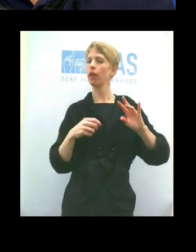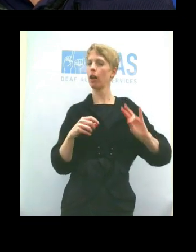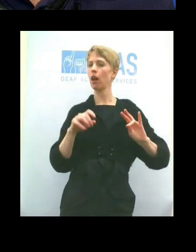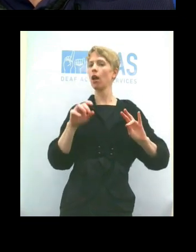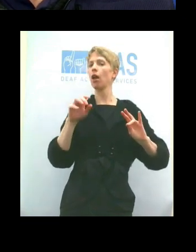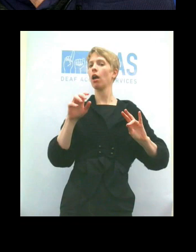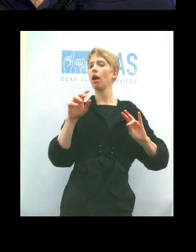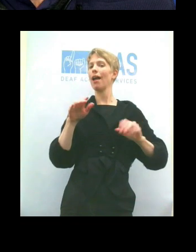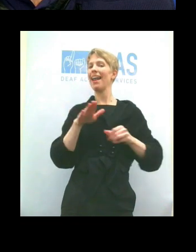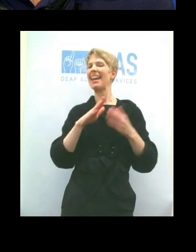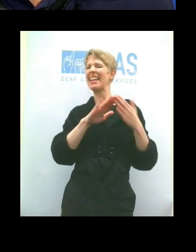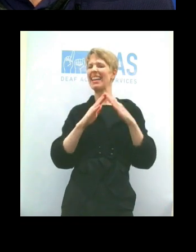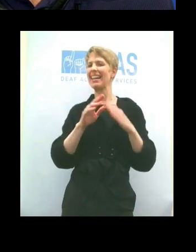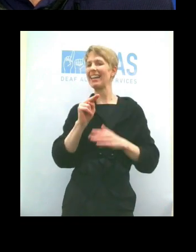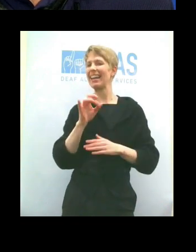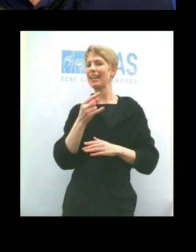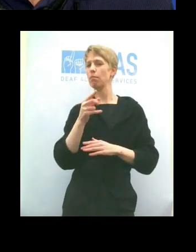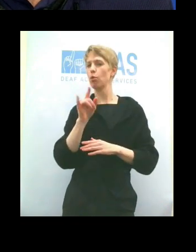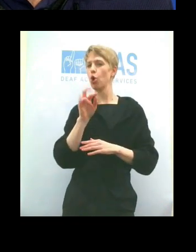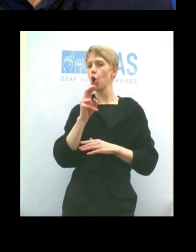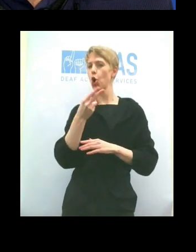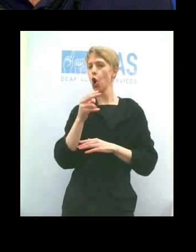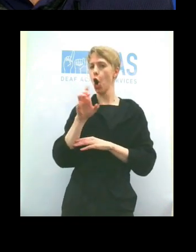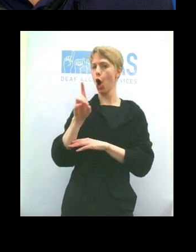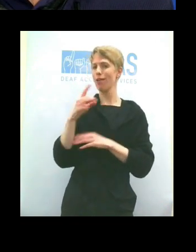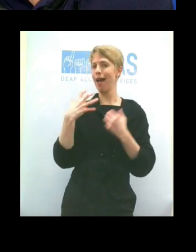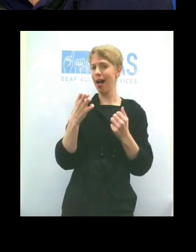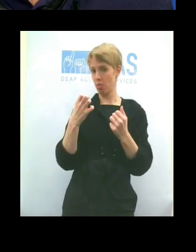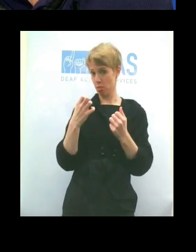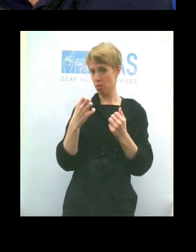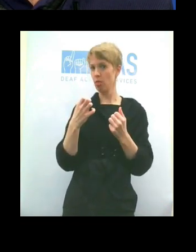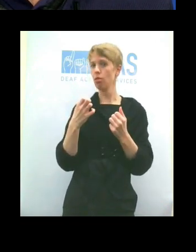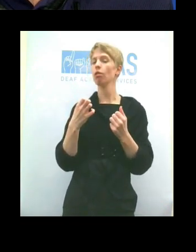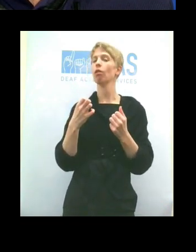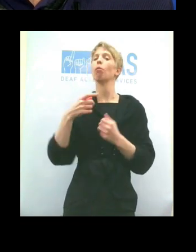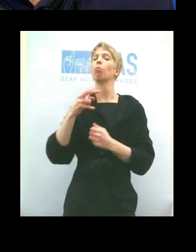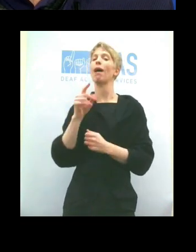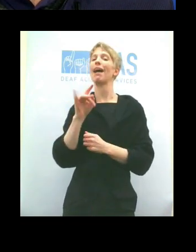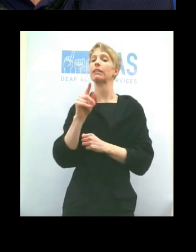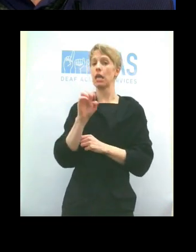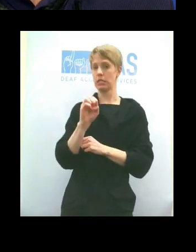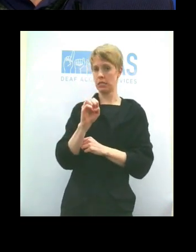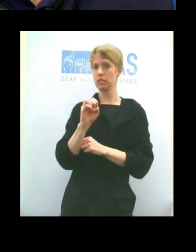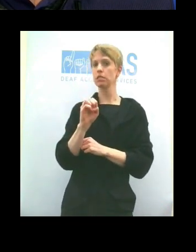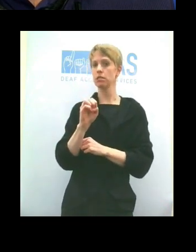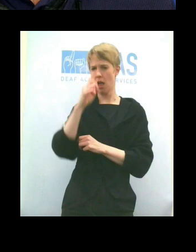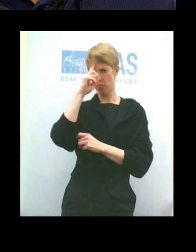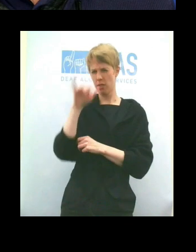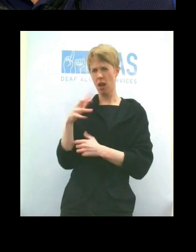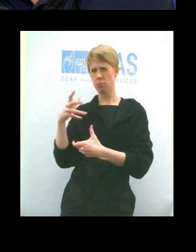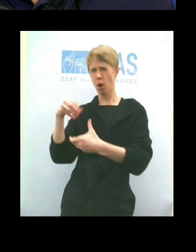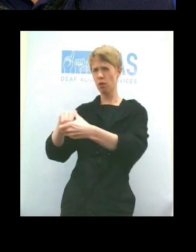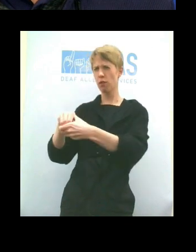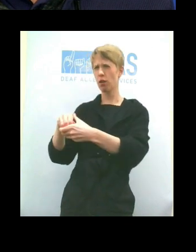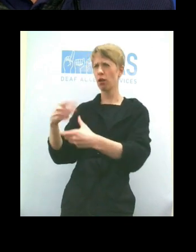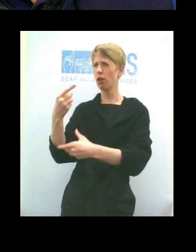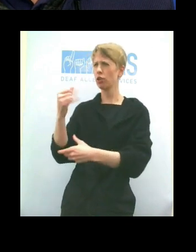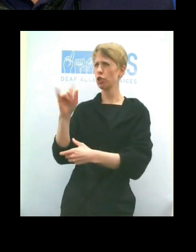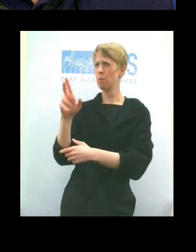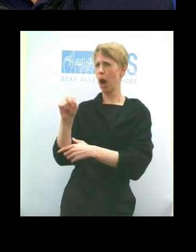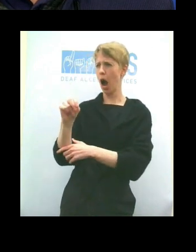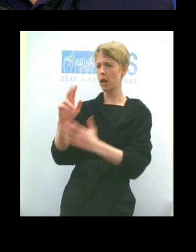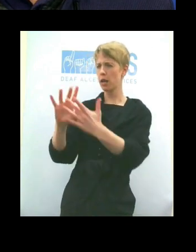Urban Family Practice are participating. Urban Family Practice, I believe, is part of the G-Bond network. You are to call